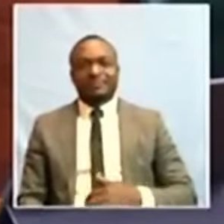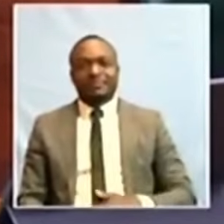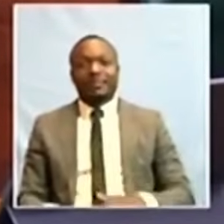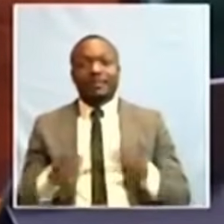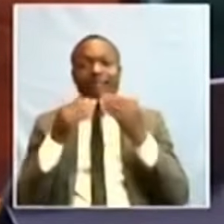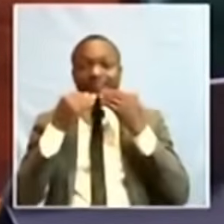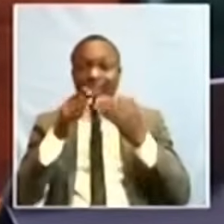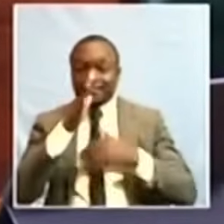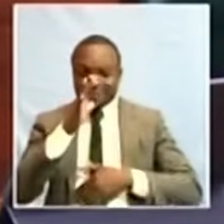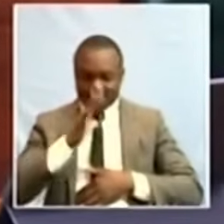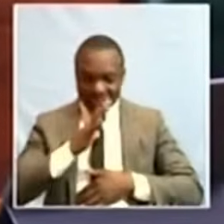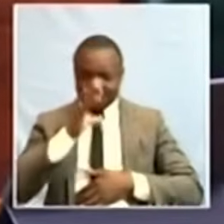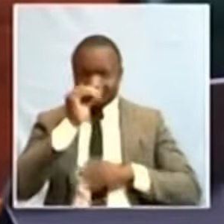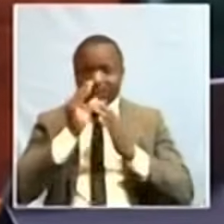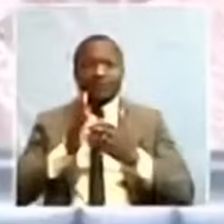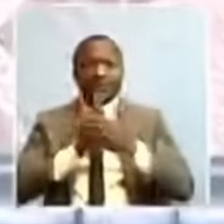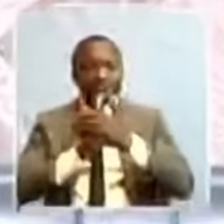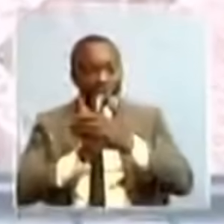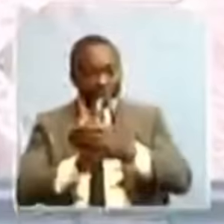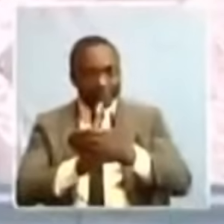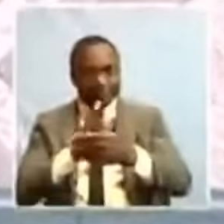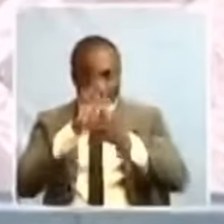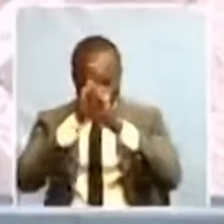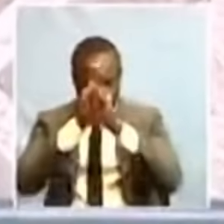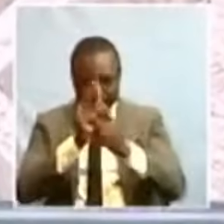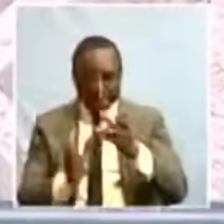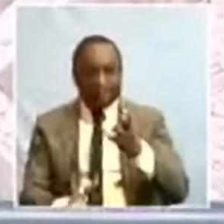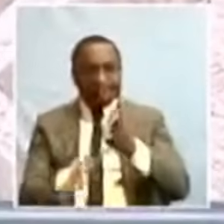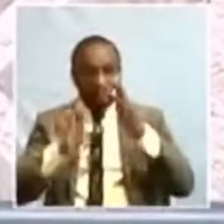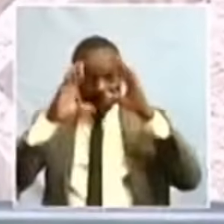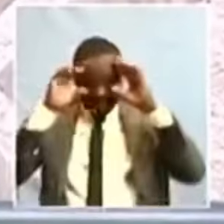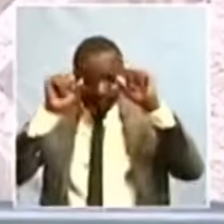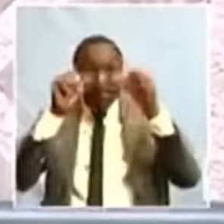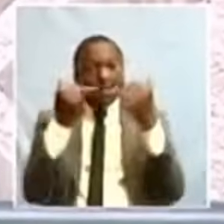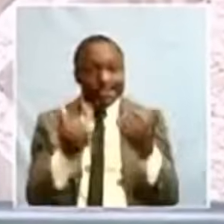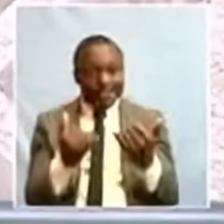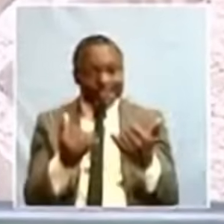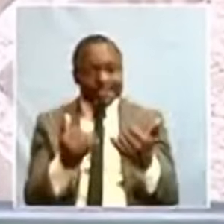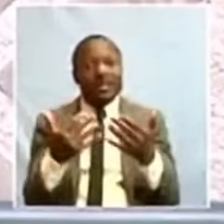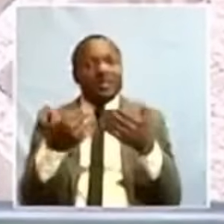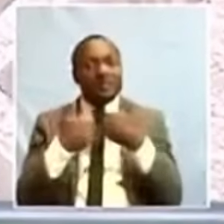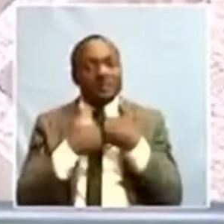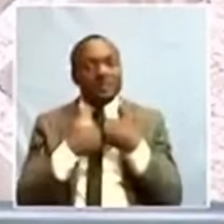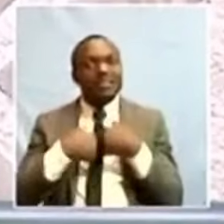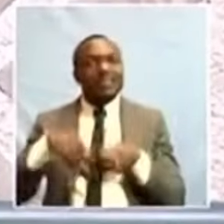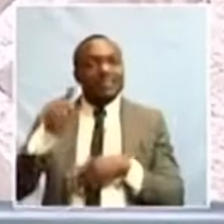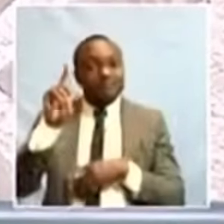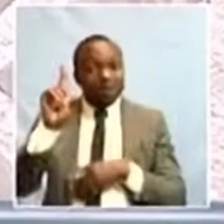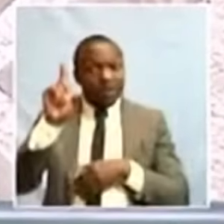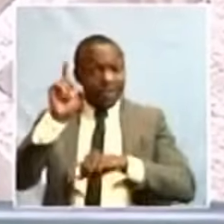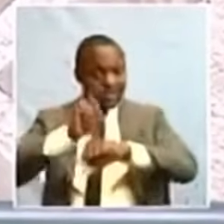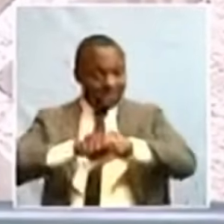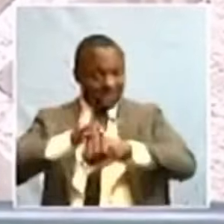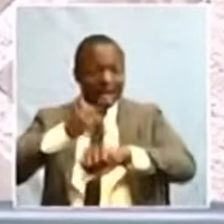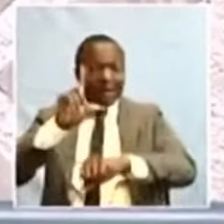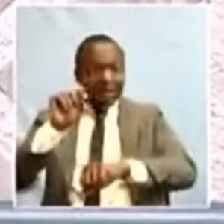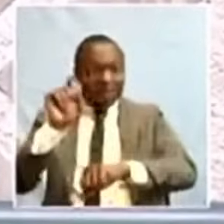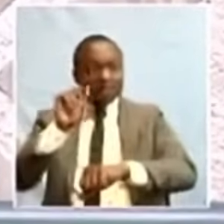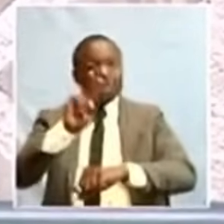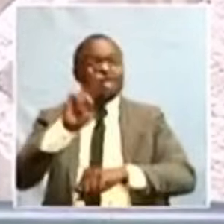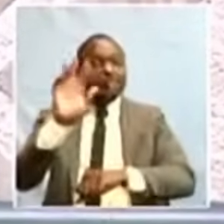Thank you, Madam Speaker, for your guidance. Your Honor, the Vice President, now that you have only got one season,